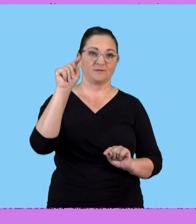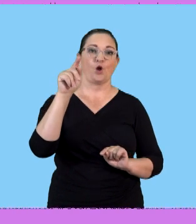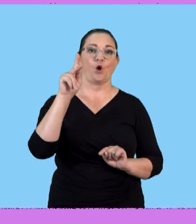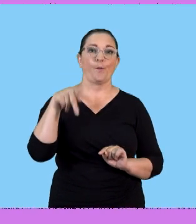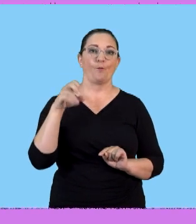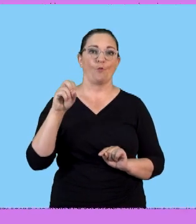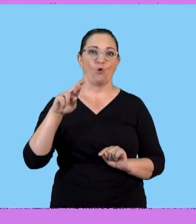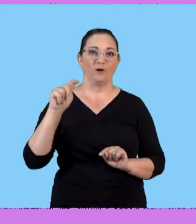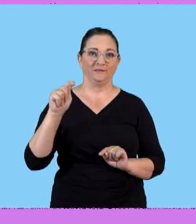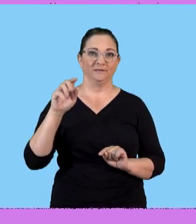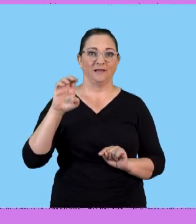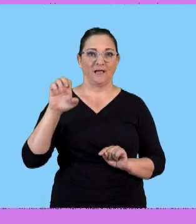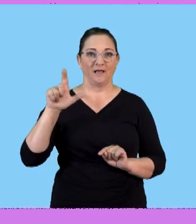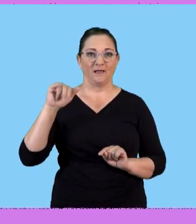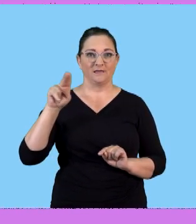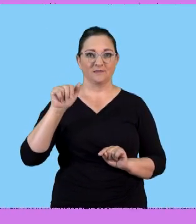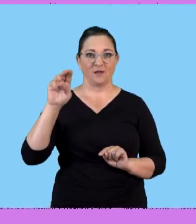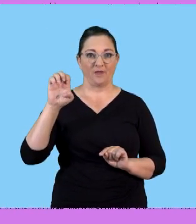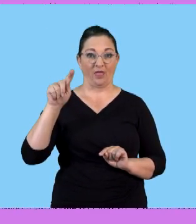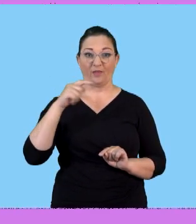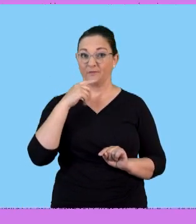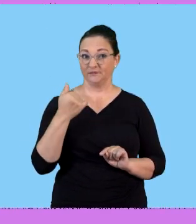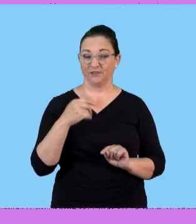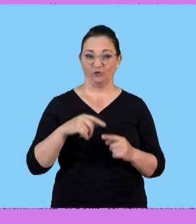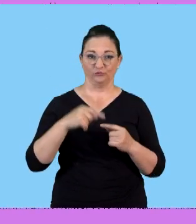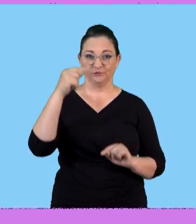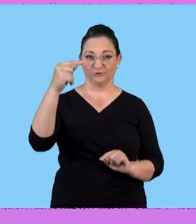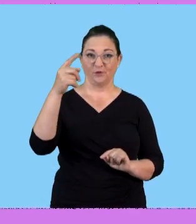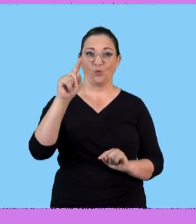that? Also see that the distance indicated between the places is